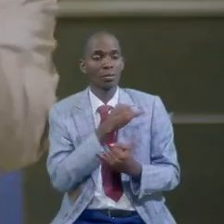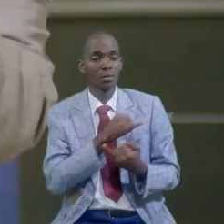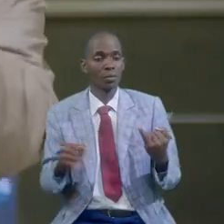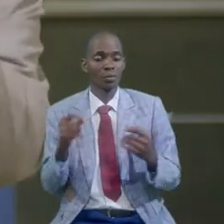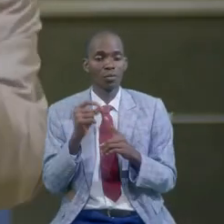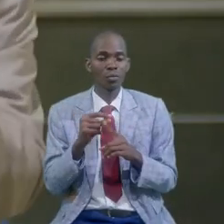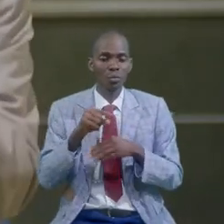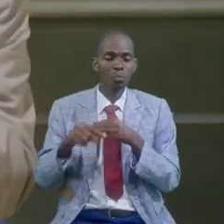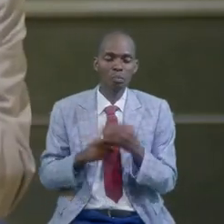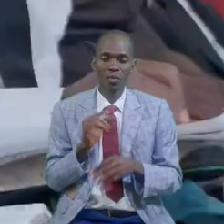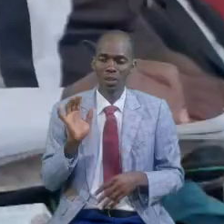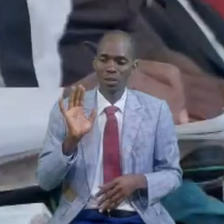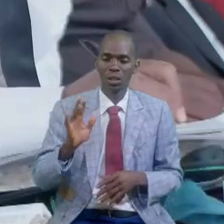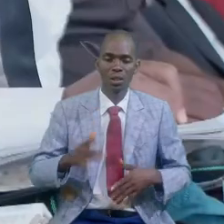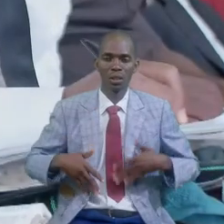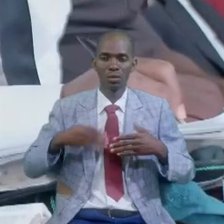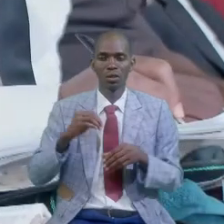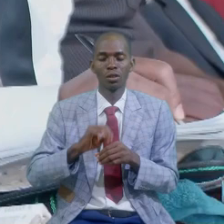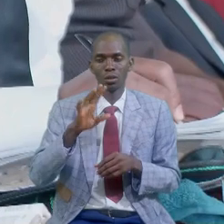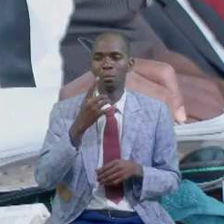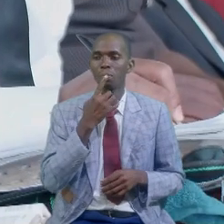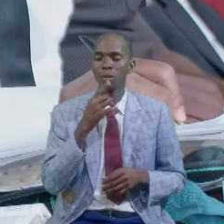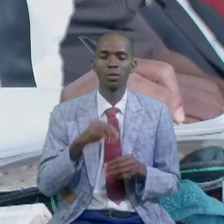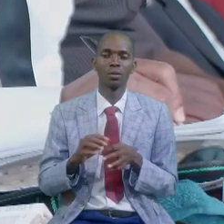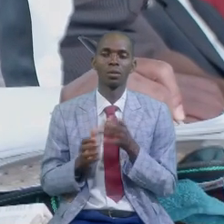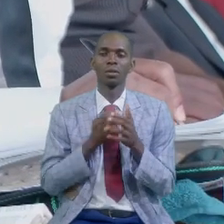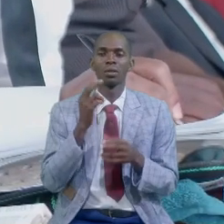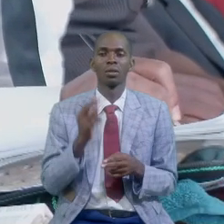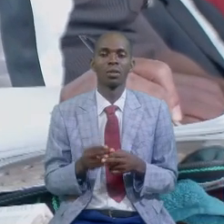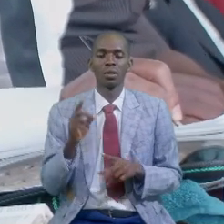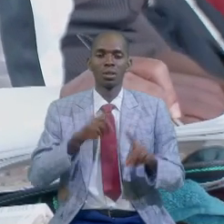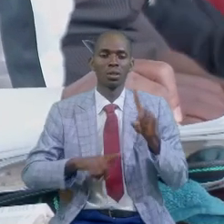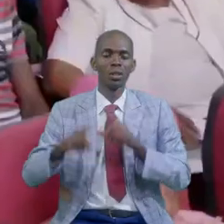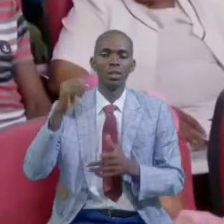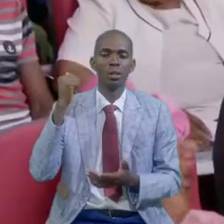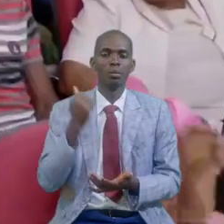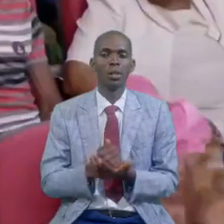lives in your mouth. Amen. Give me a good amen. Amen.